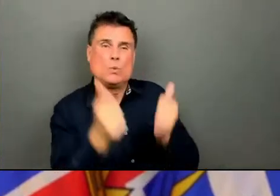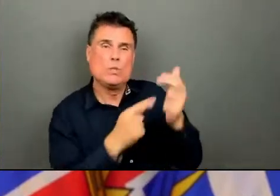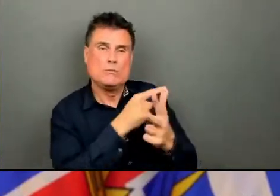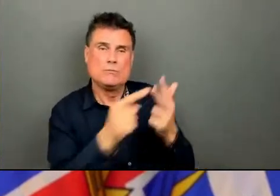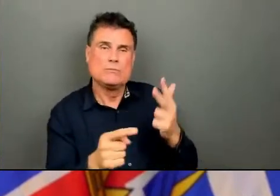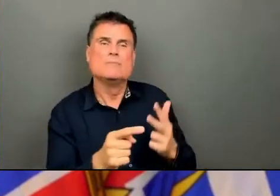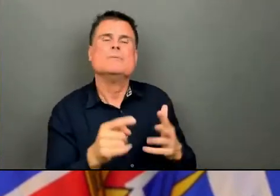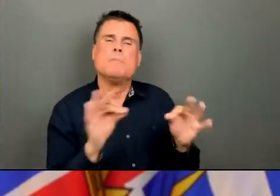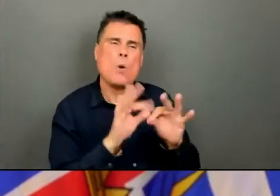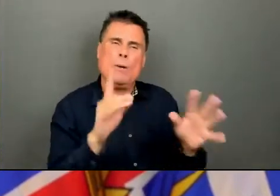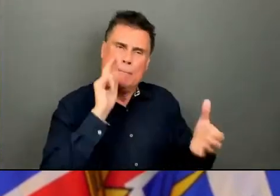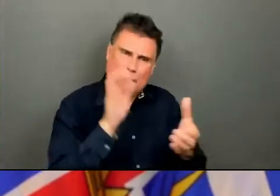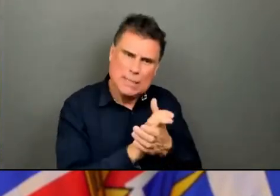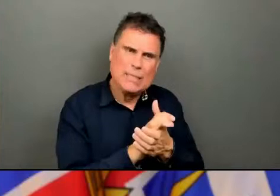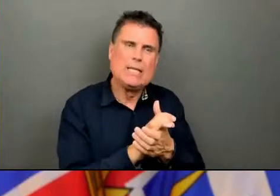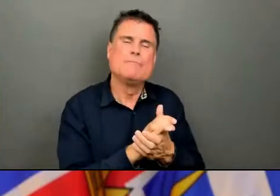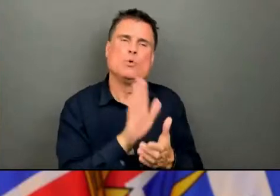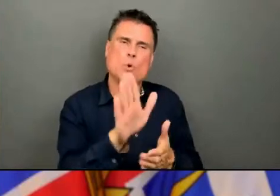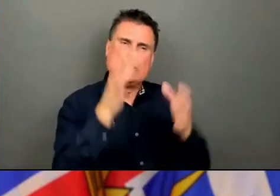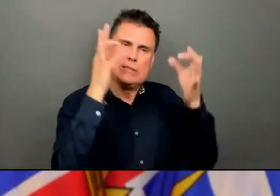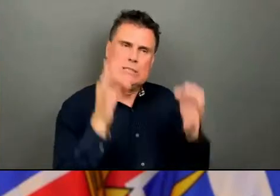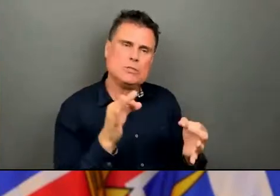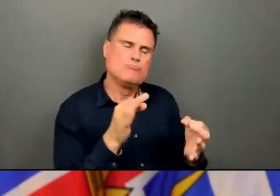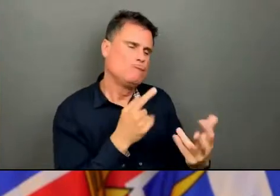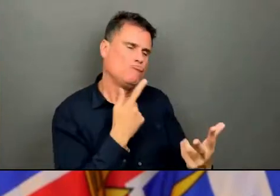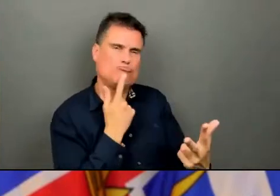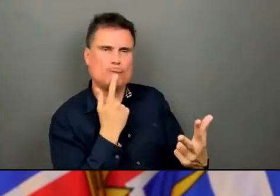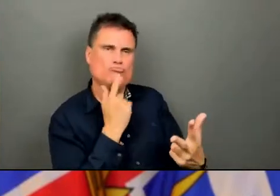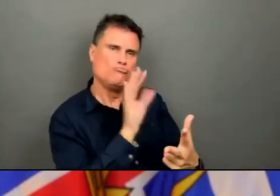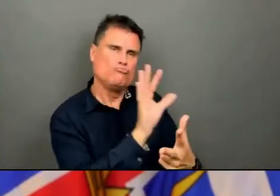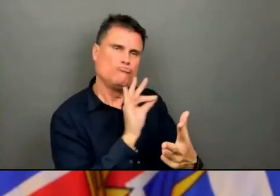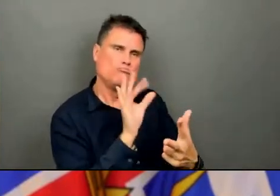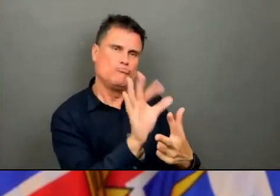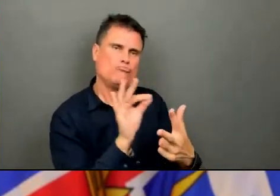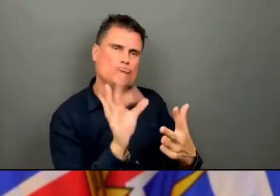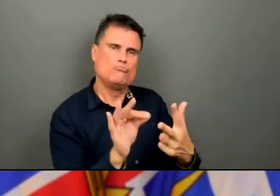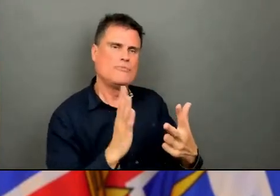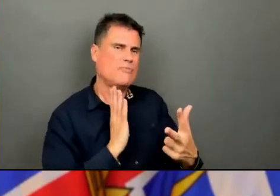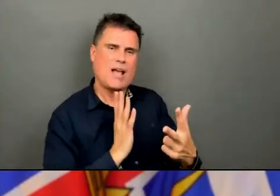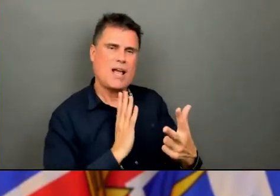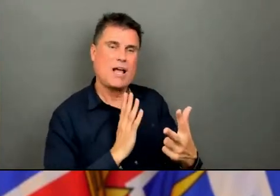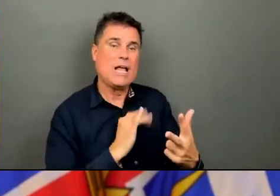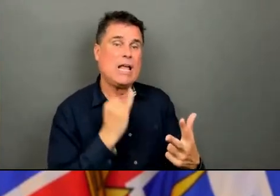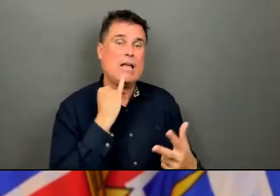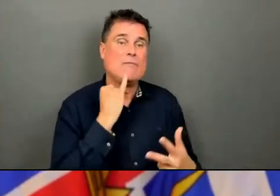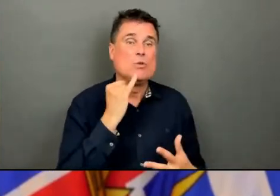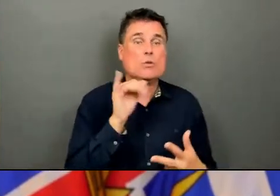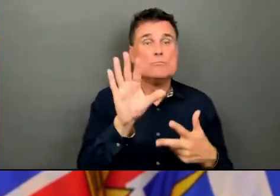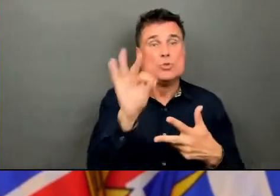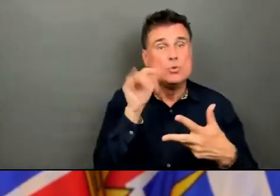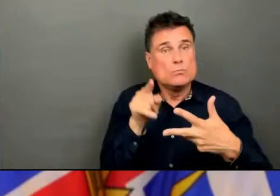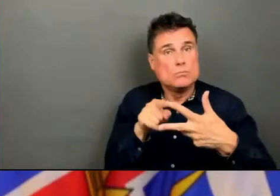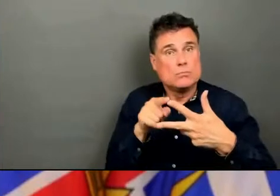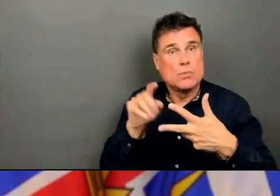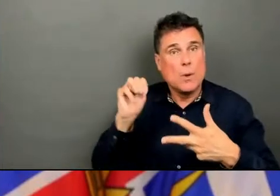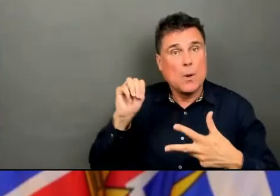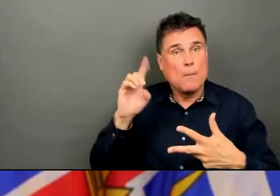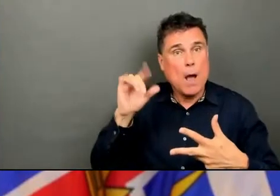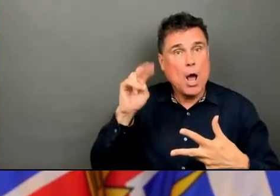chose and the reasons that you chose that vaccine, or you can choose to use an mRNA vaccine if you have concerns